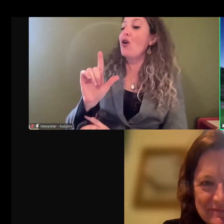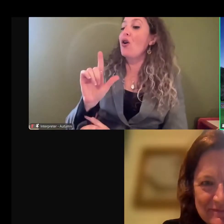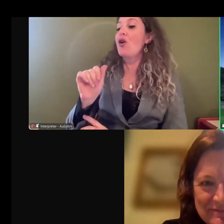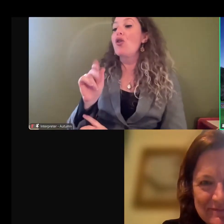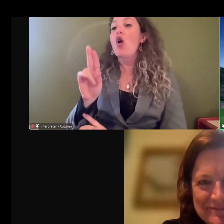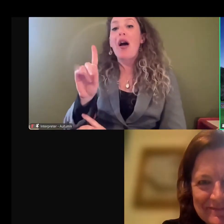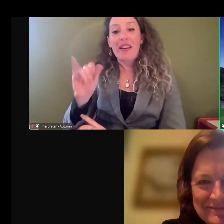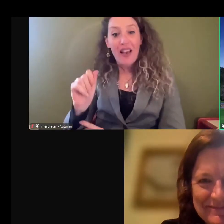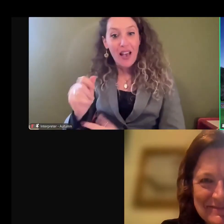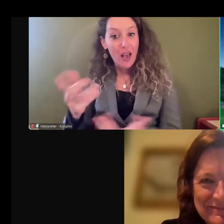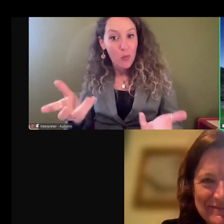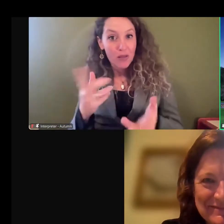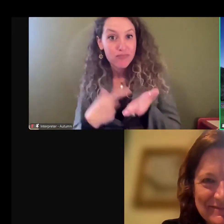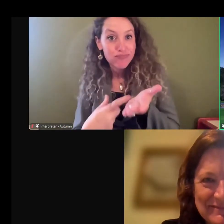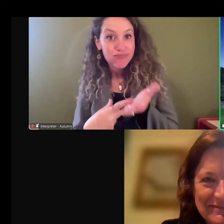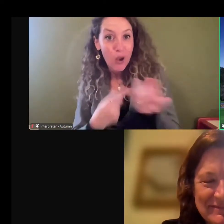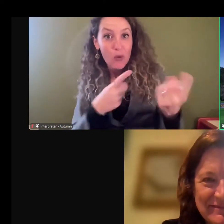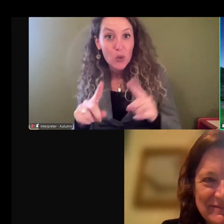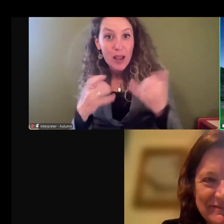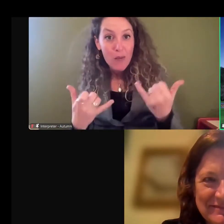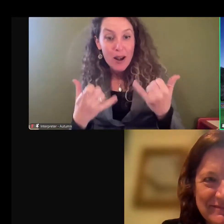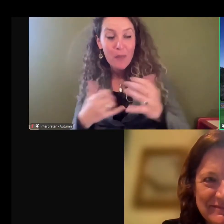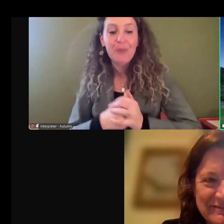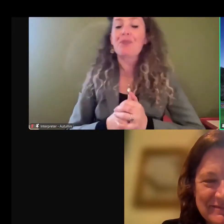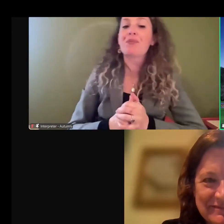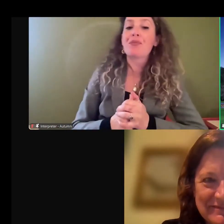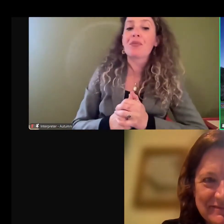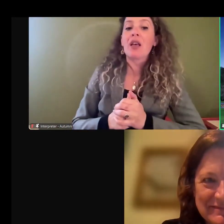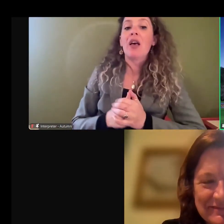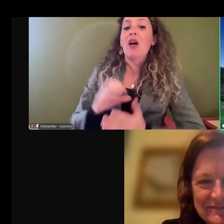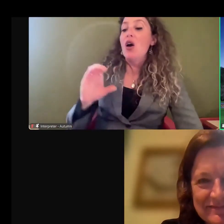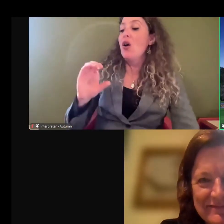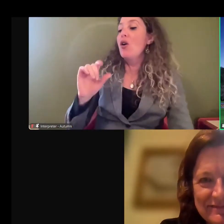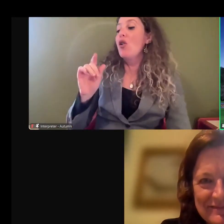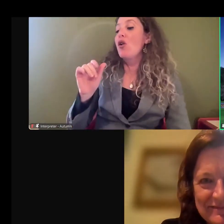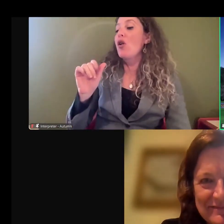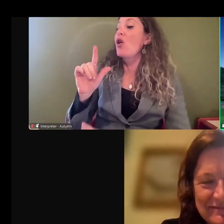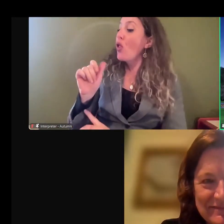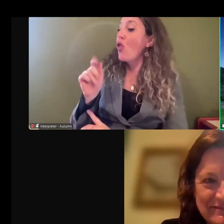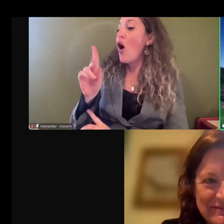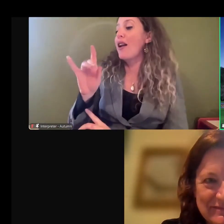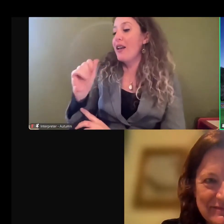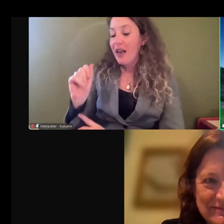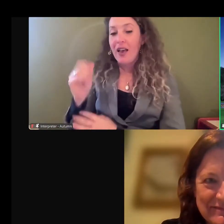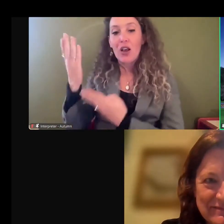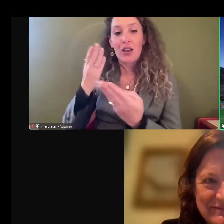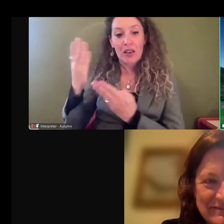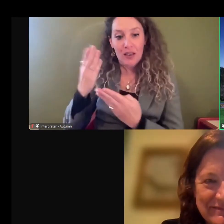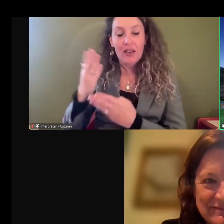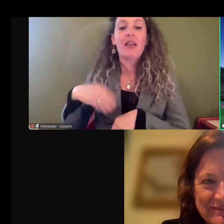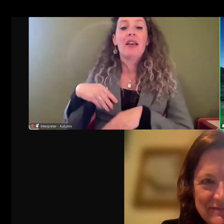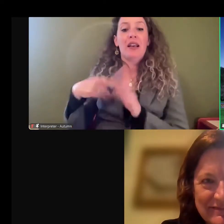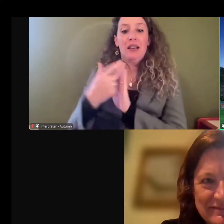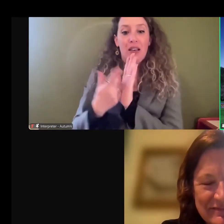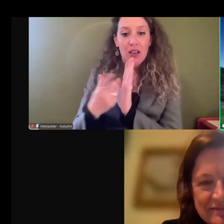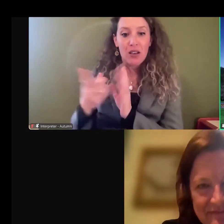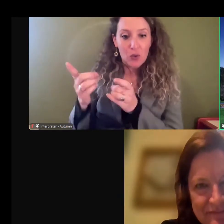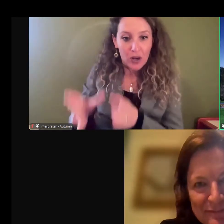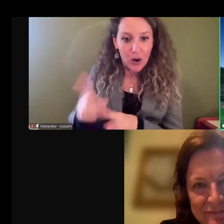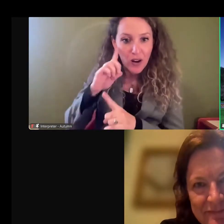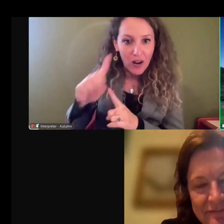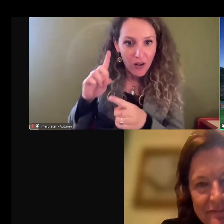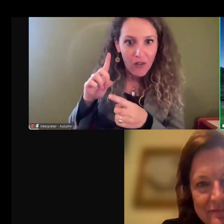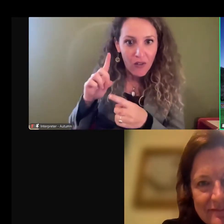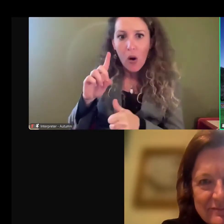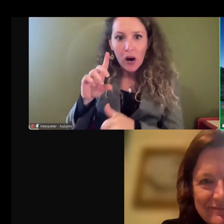on right now. So, Claudia serves as the legal director at the Disability Rights Education and Defense